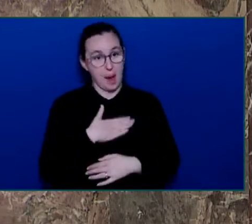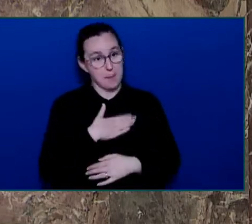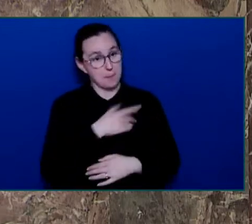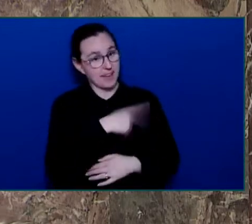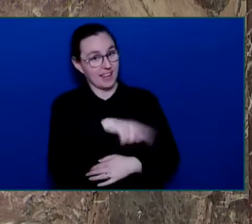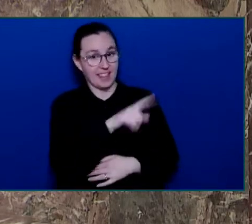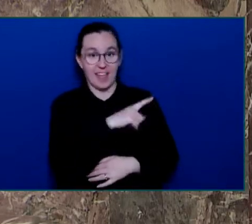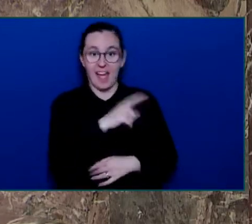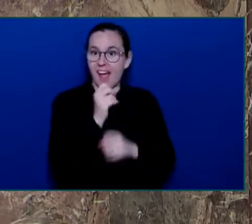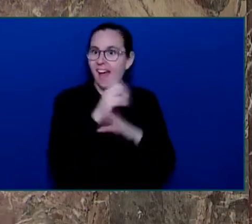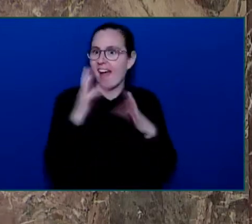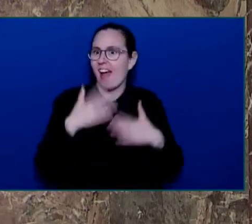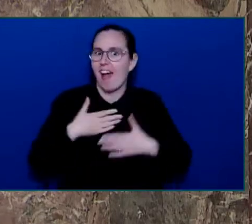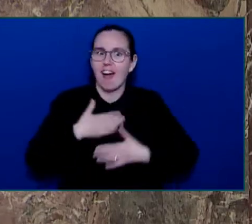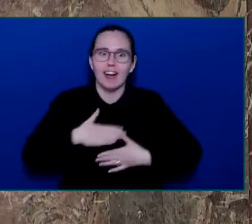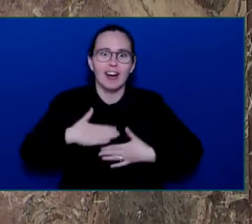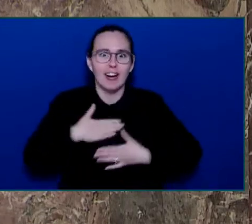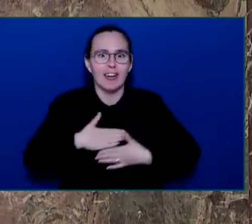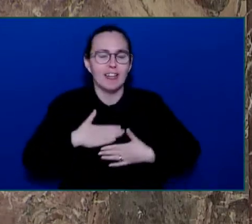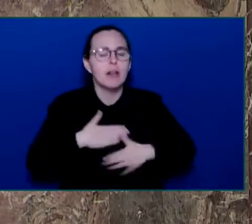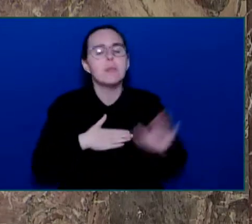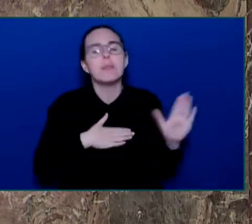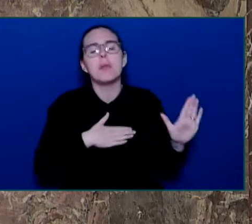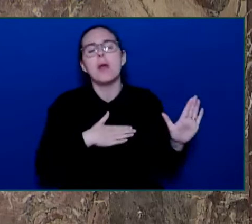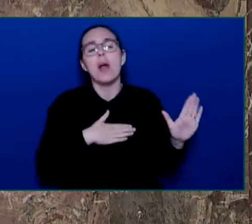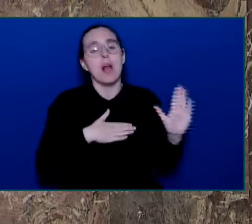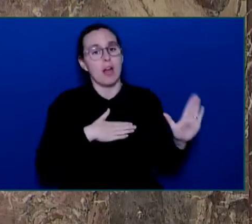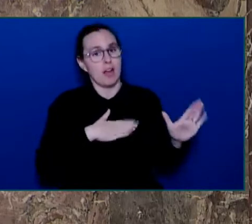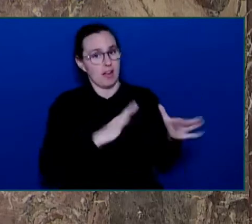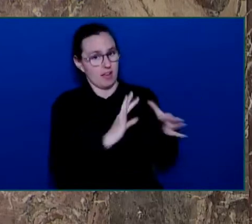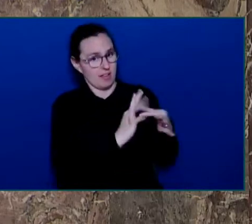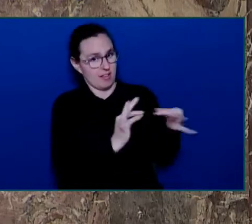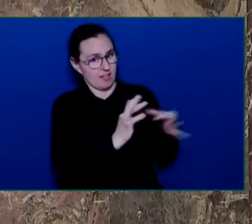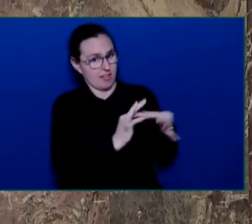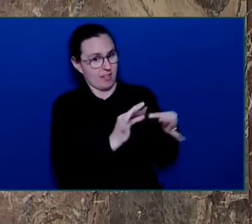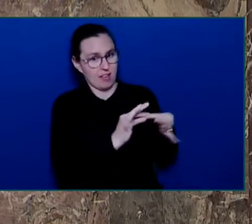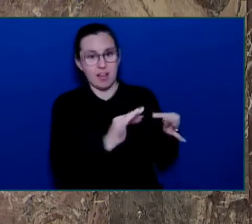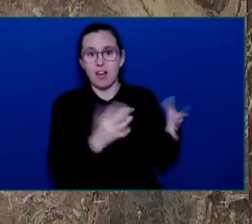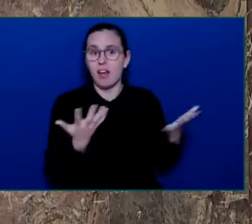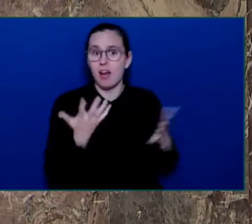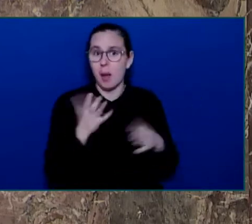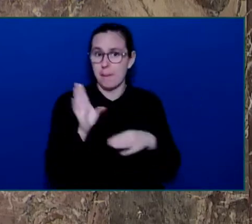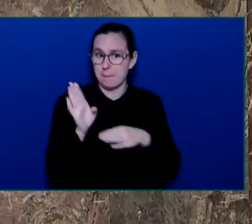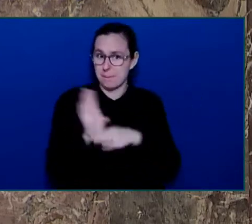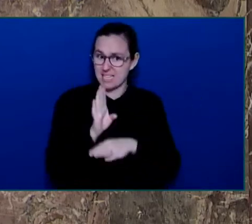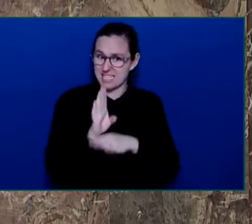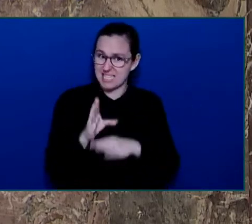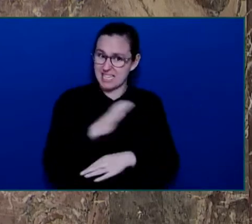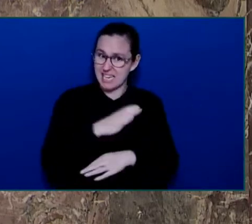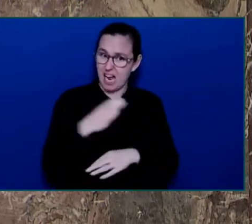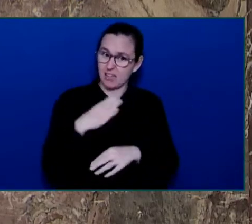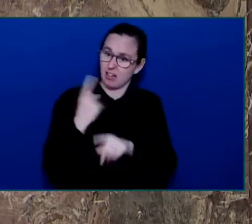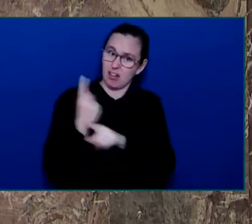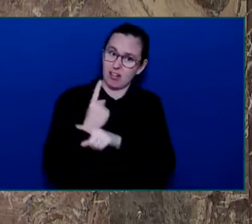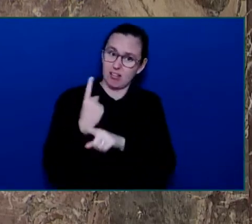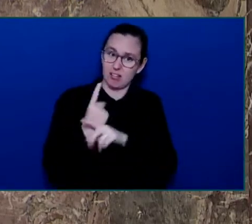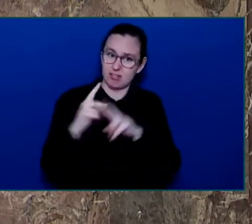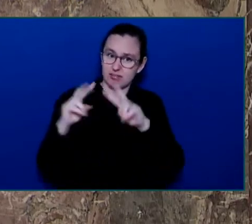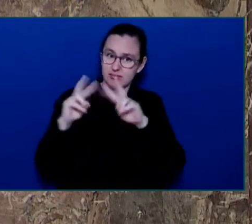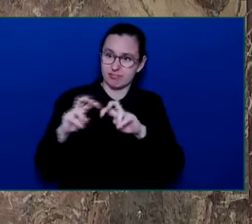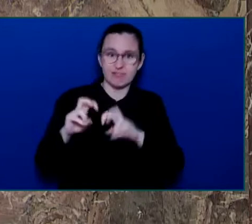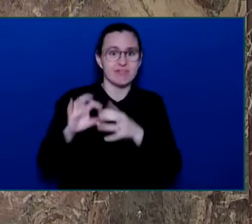Business Council has a credible analysis of Clean BC is neither correct nor funny.